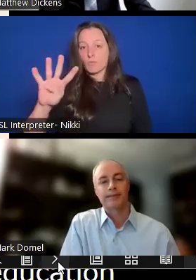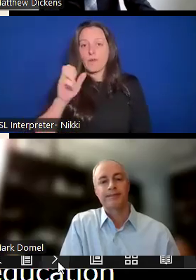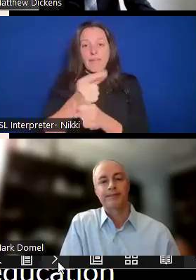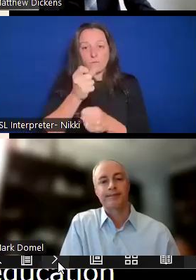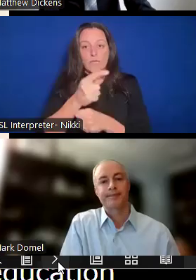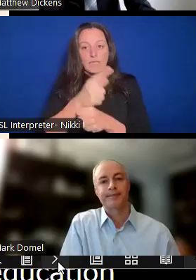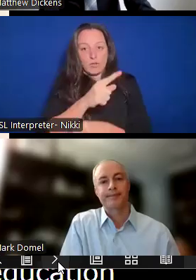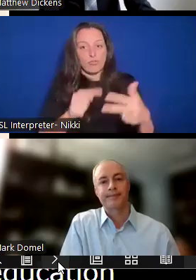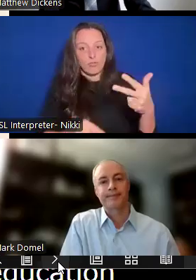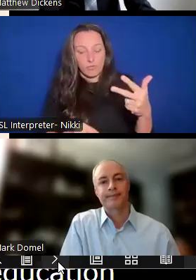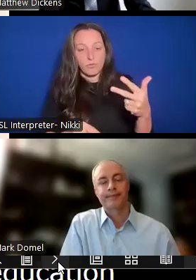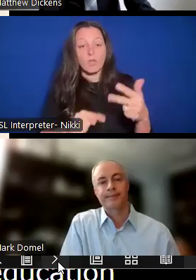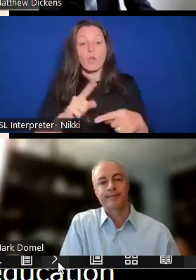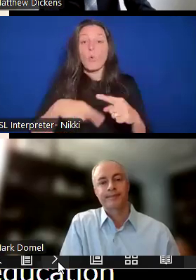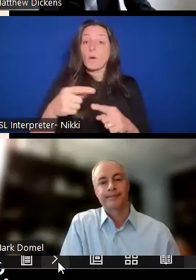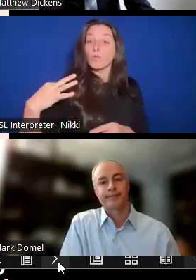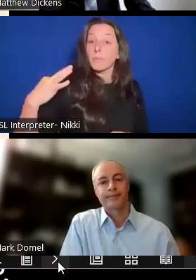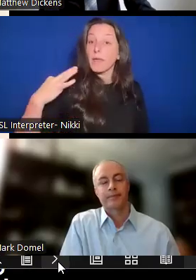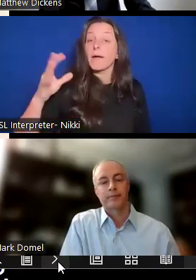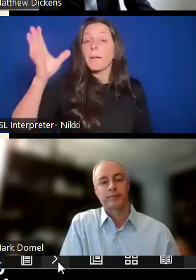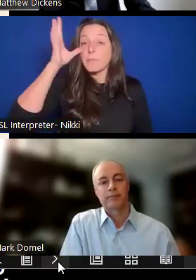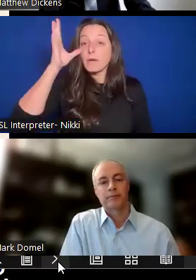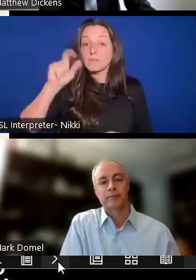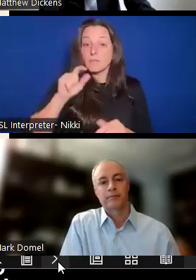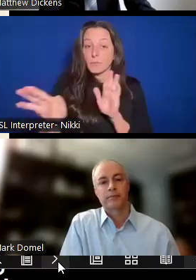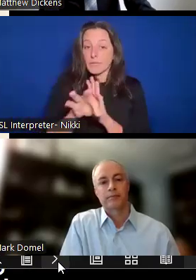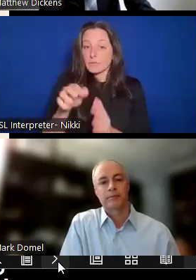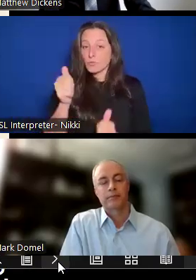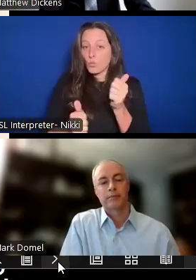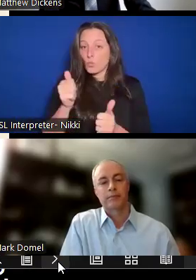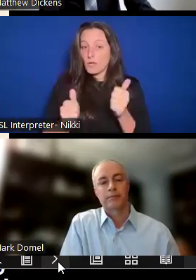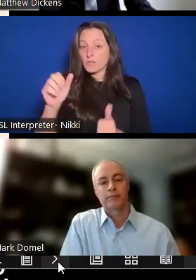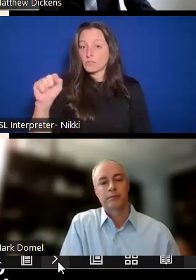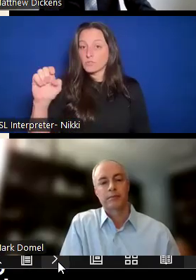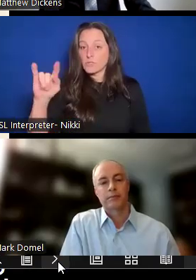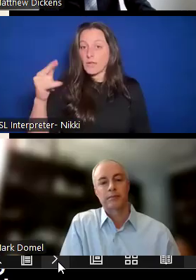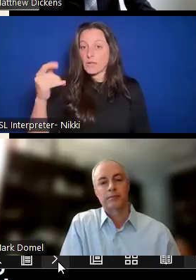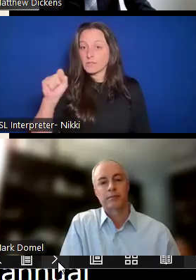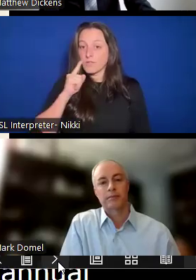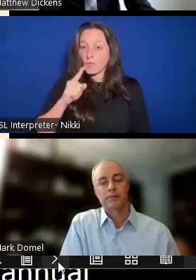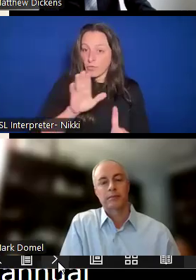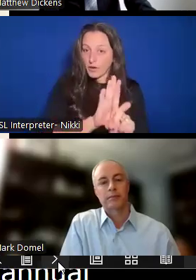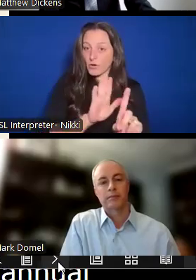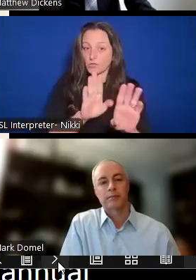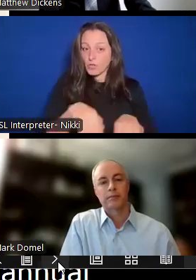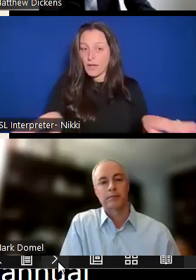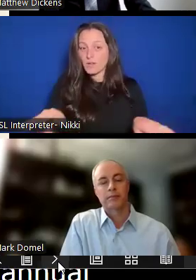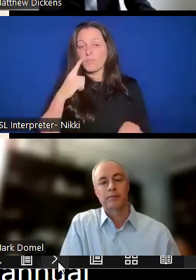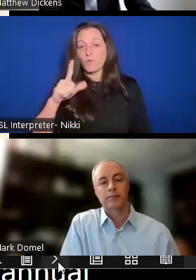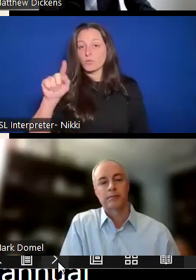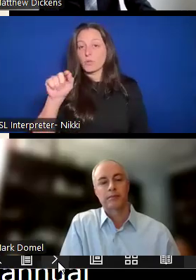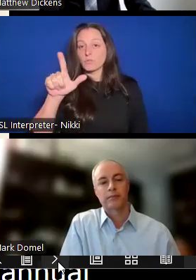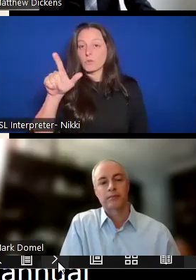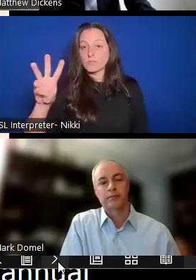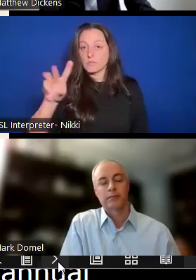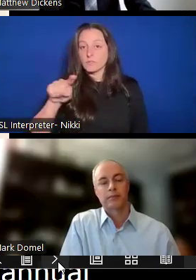At the time of the applications, parents will need to select which setting they would like to have for their student in the 2026-27 school year, which